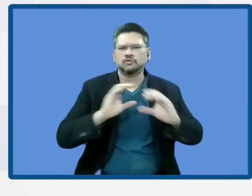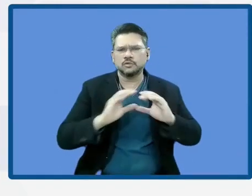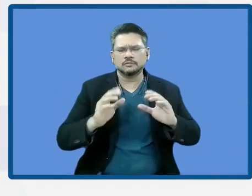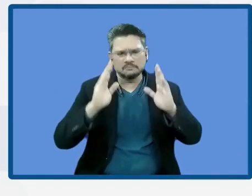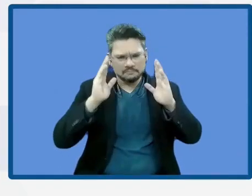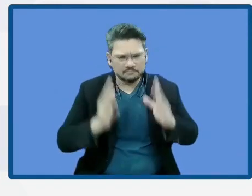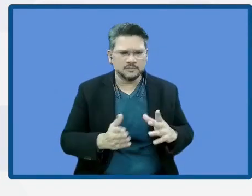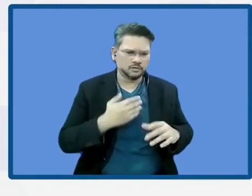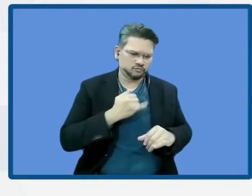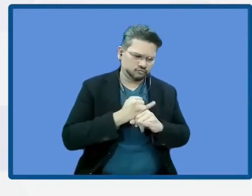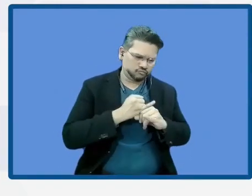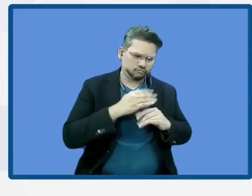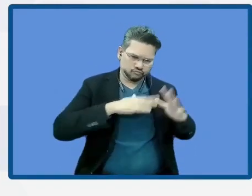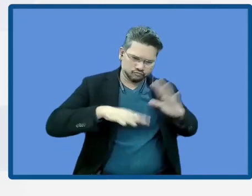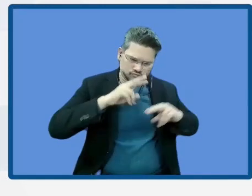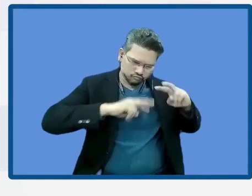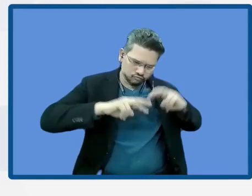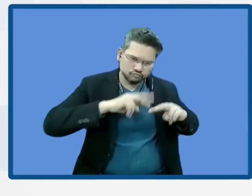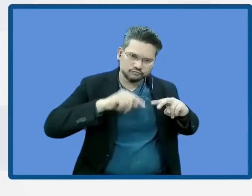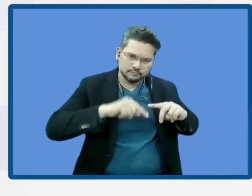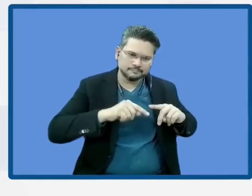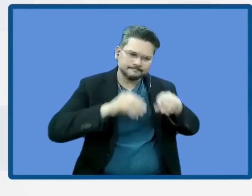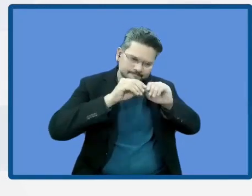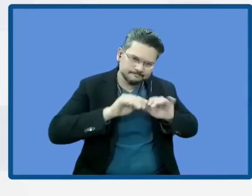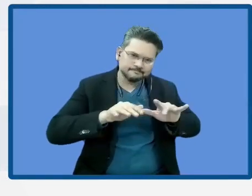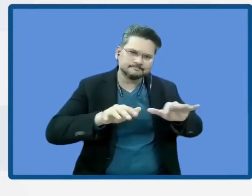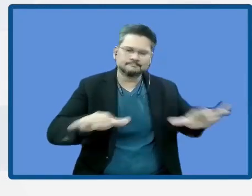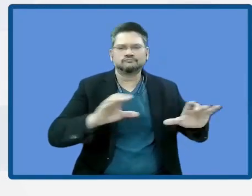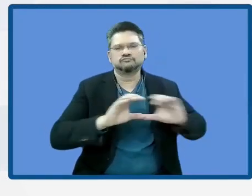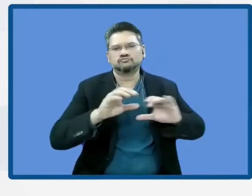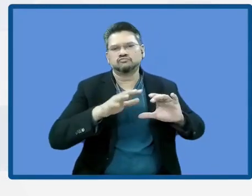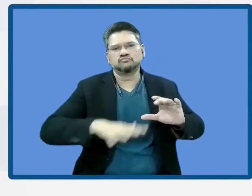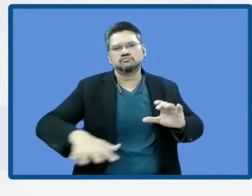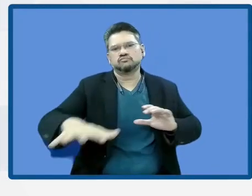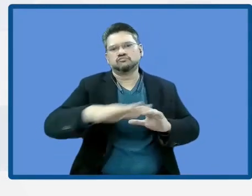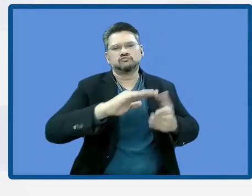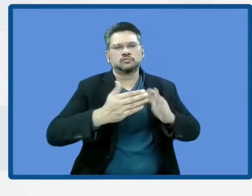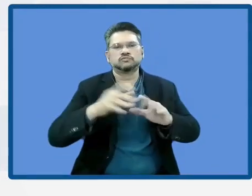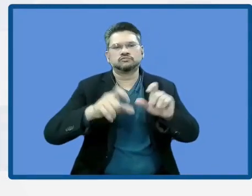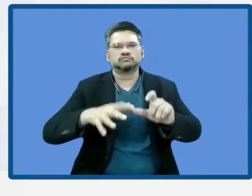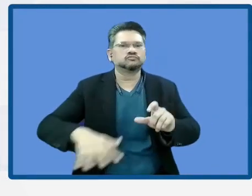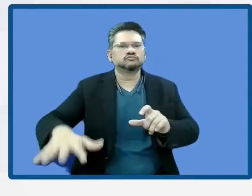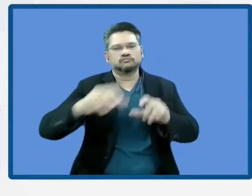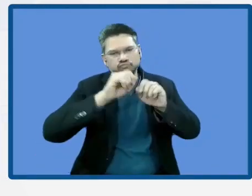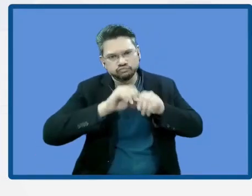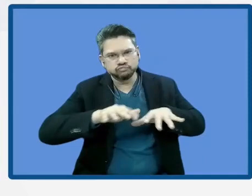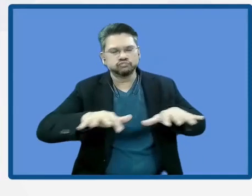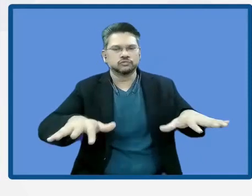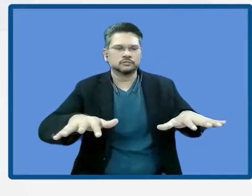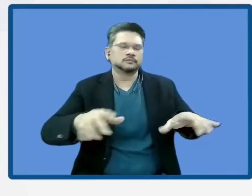so the institutional members of the team are communicating with the community and also with the